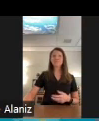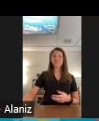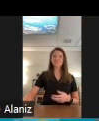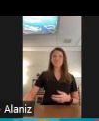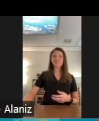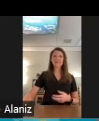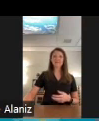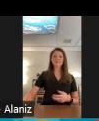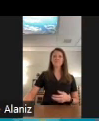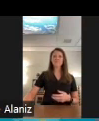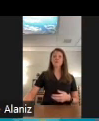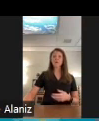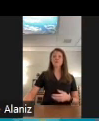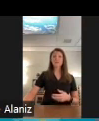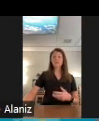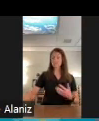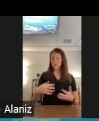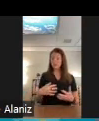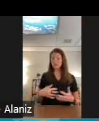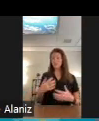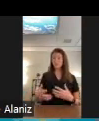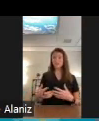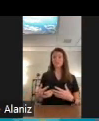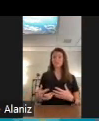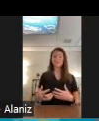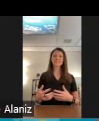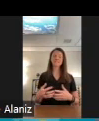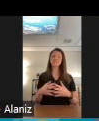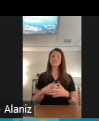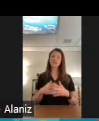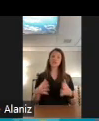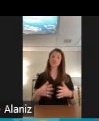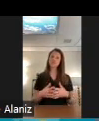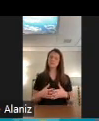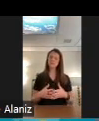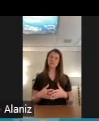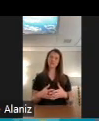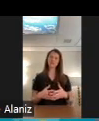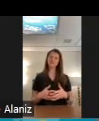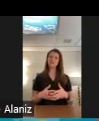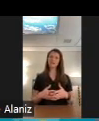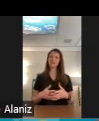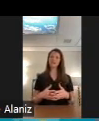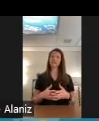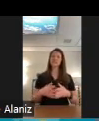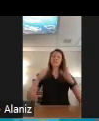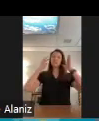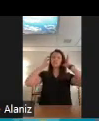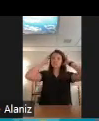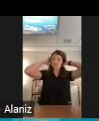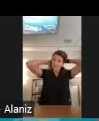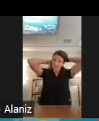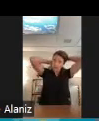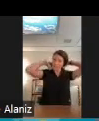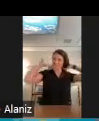found that they made quite a bit of progress with the client. So let's talk one more time about the mechanism of action. So